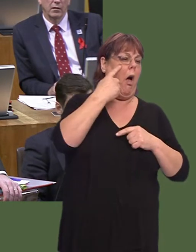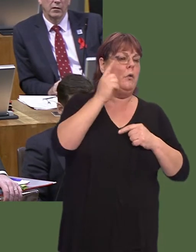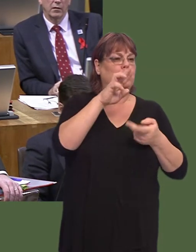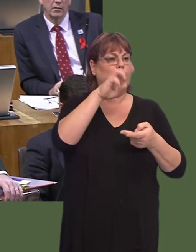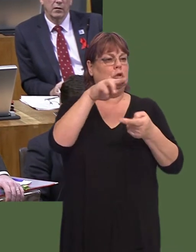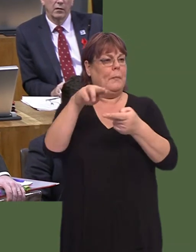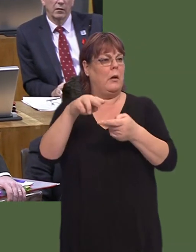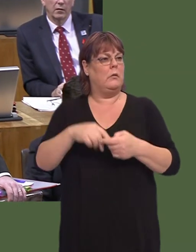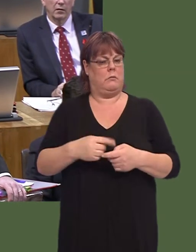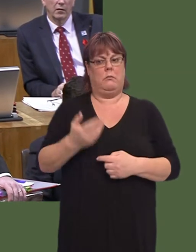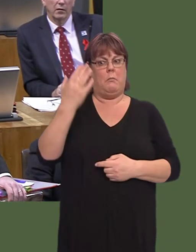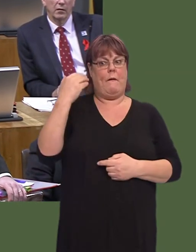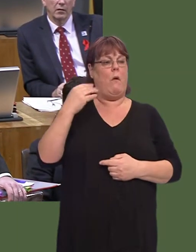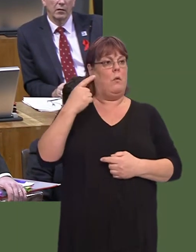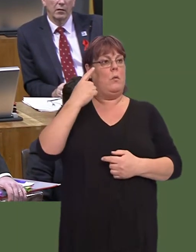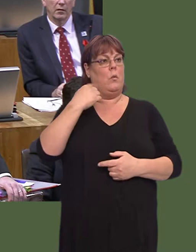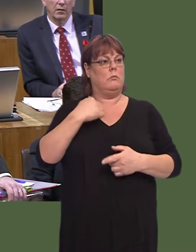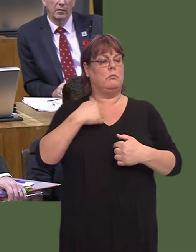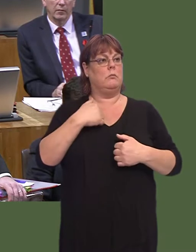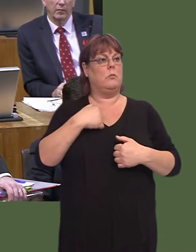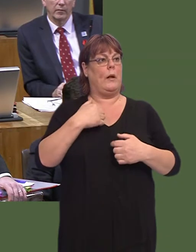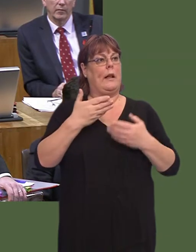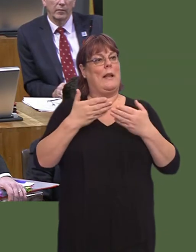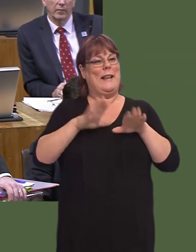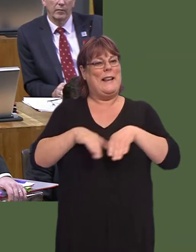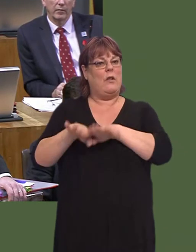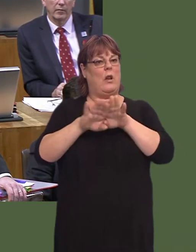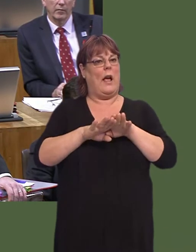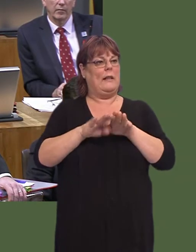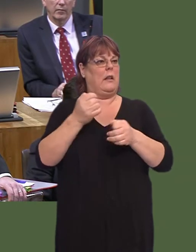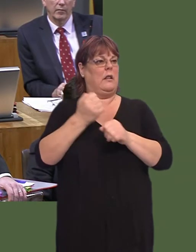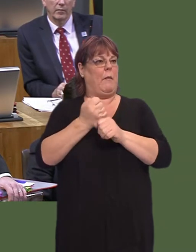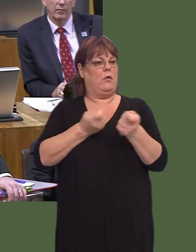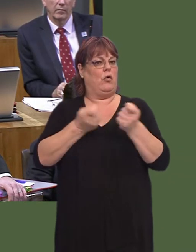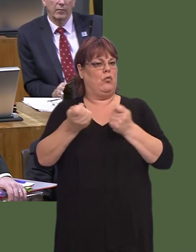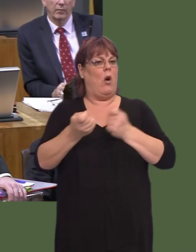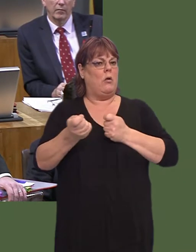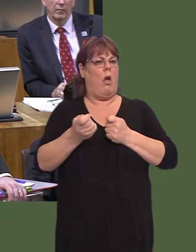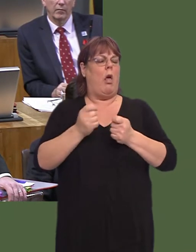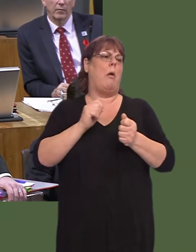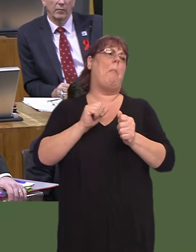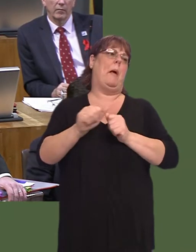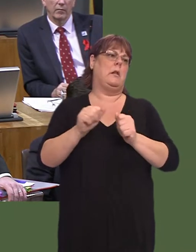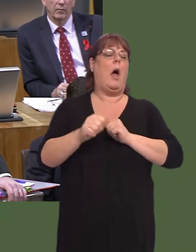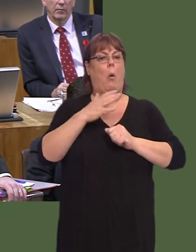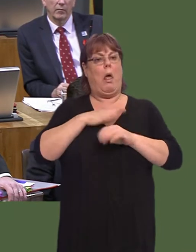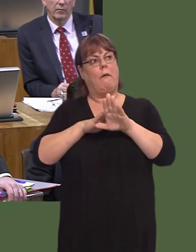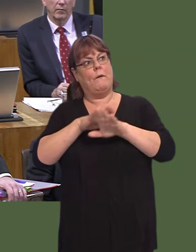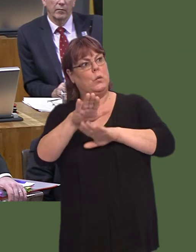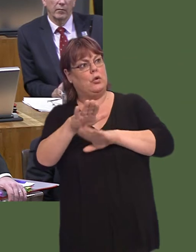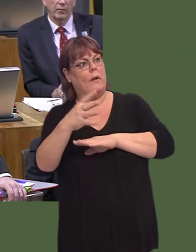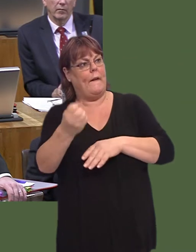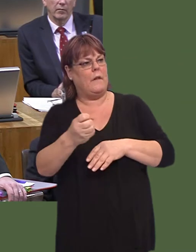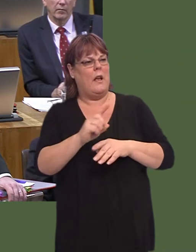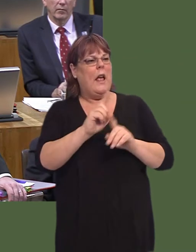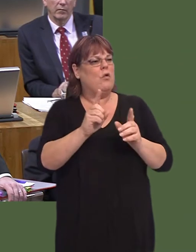to do that. In fact, the service was far better when we had a nationalised provider. And that is something I'd like to see return in the